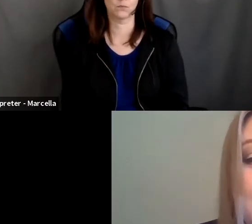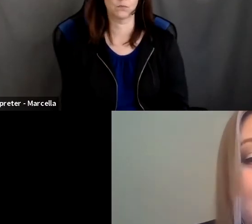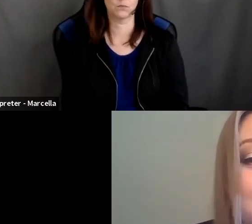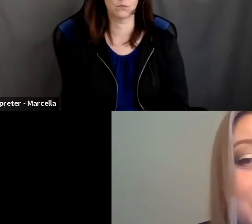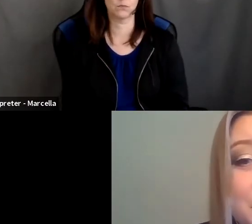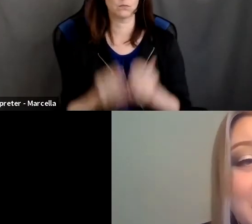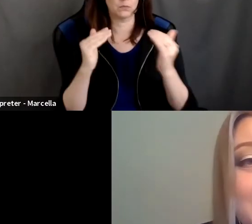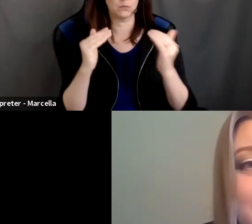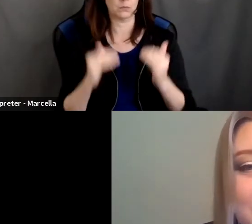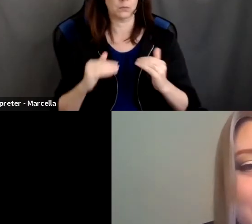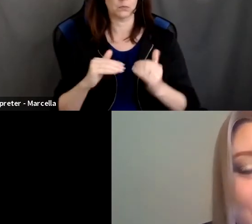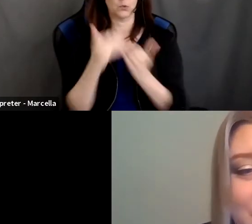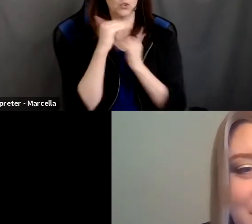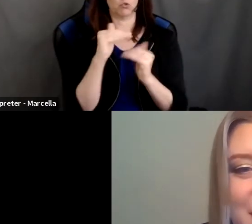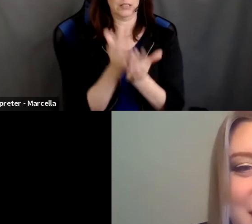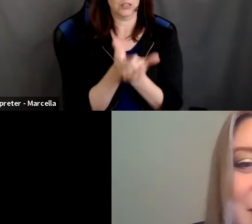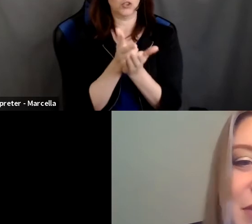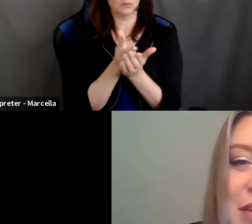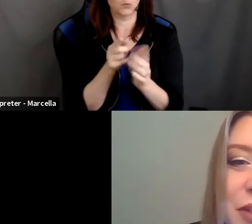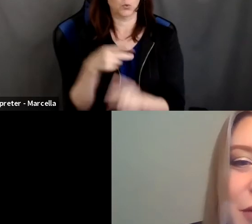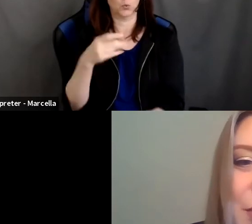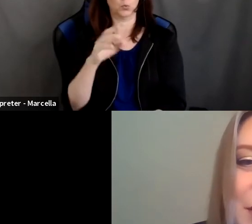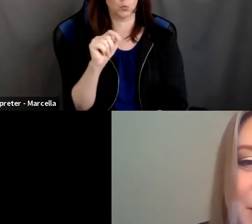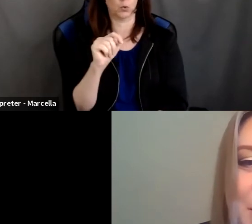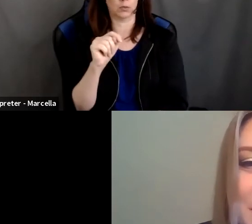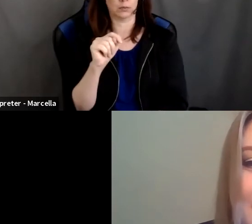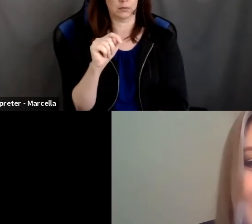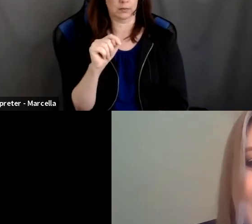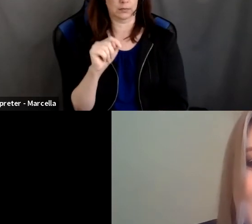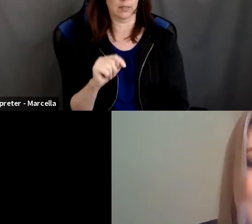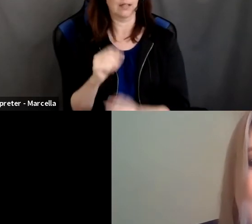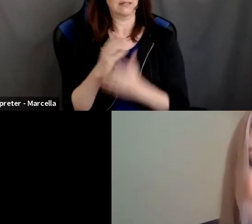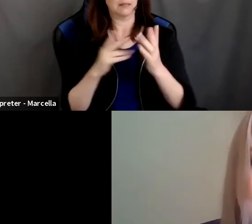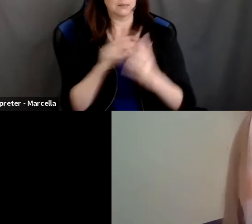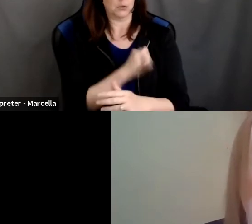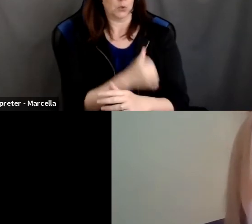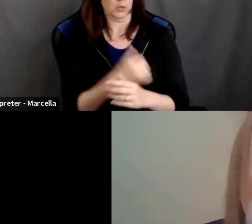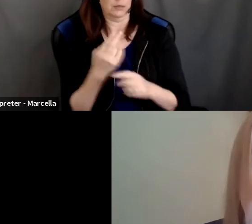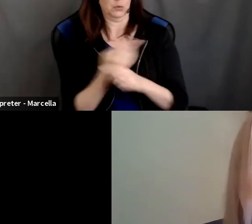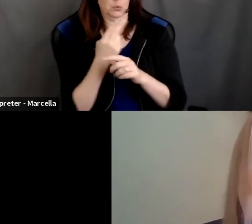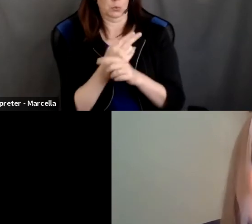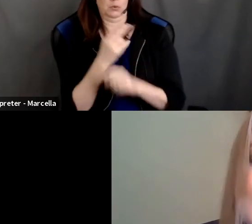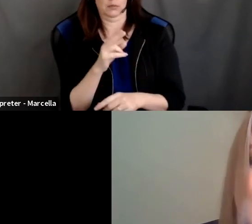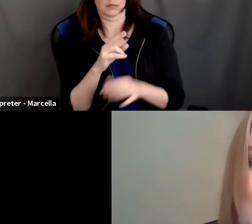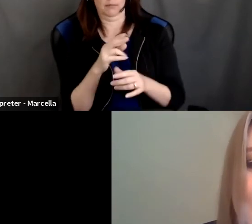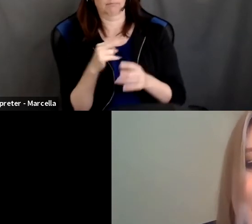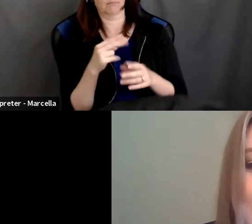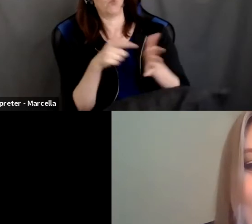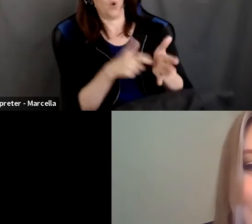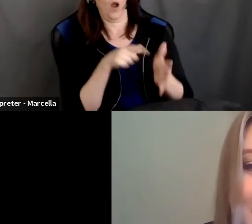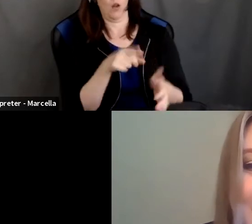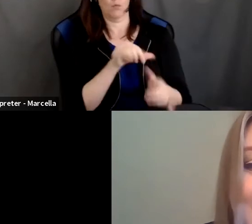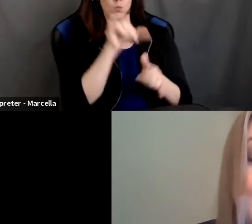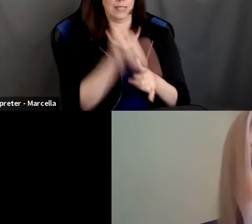We move on to restricting ships to port. Venetian authorities first isolated ships to port for 30 days, then extended the period